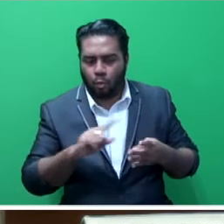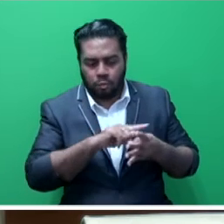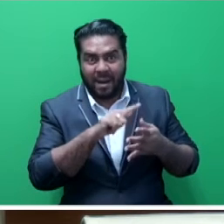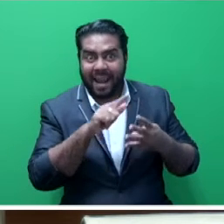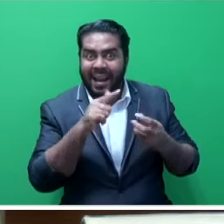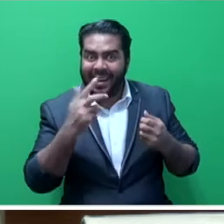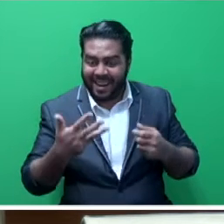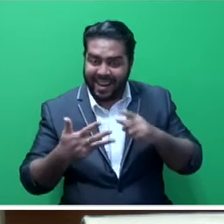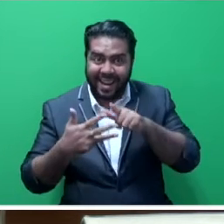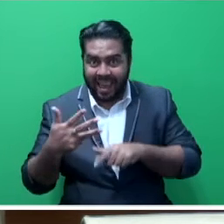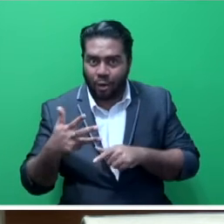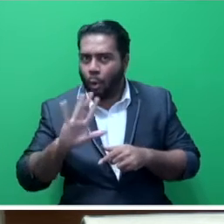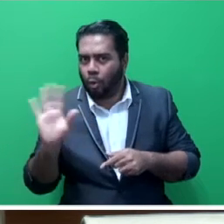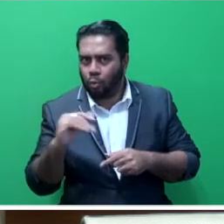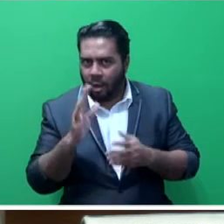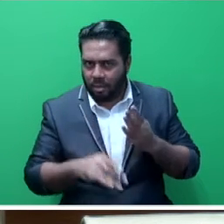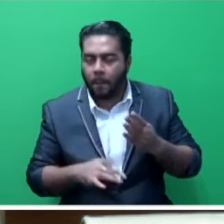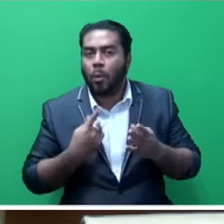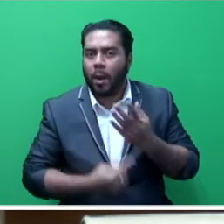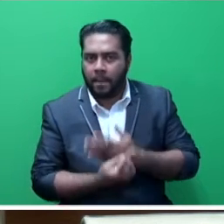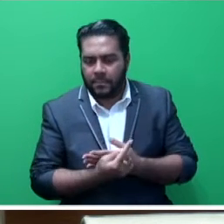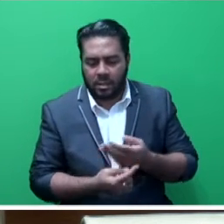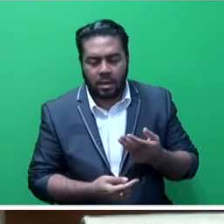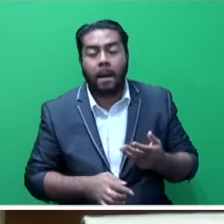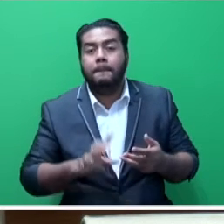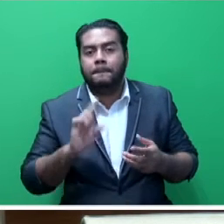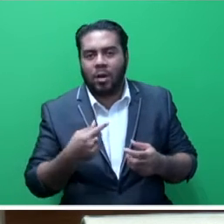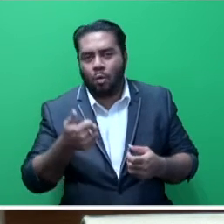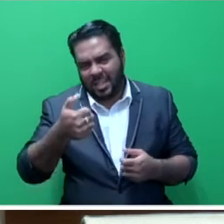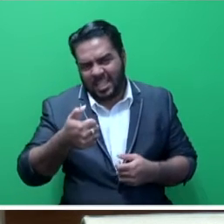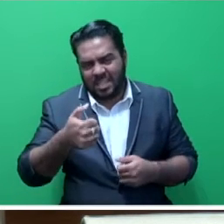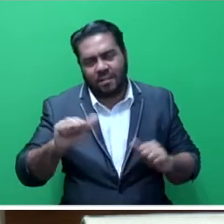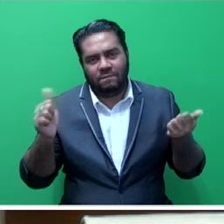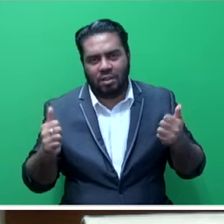The completed sites are at Daldoni village in Banmabalabu,